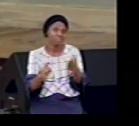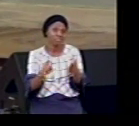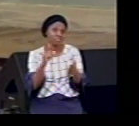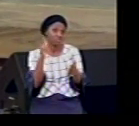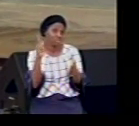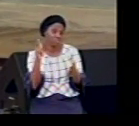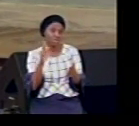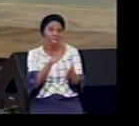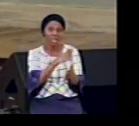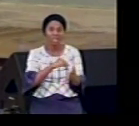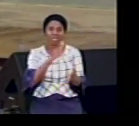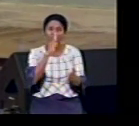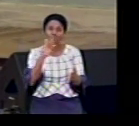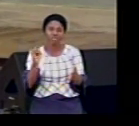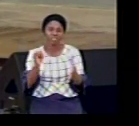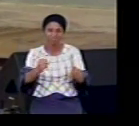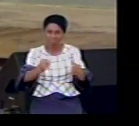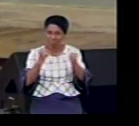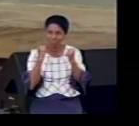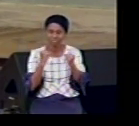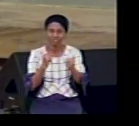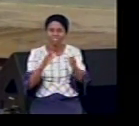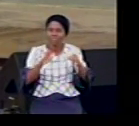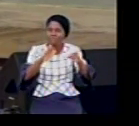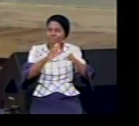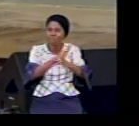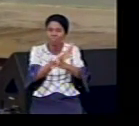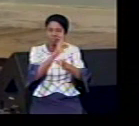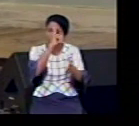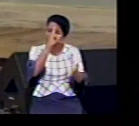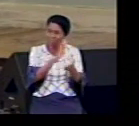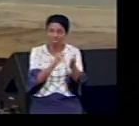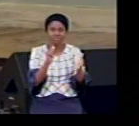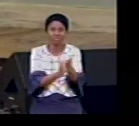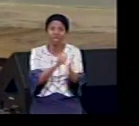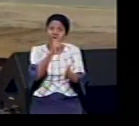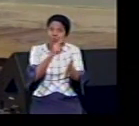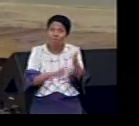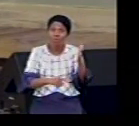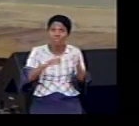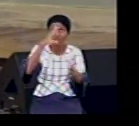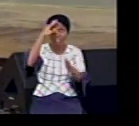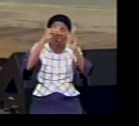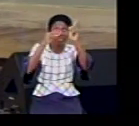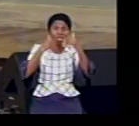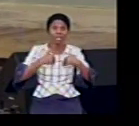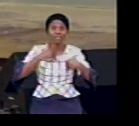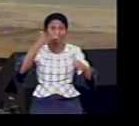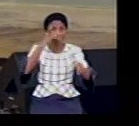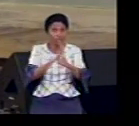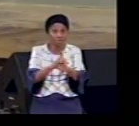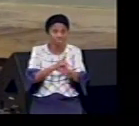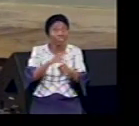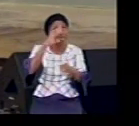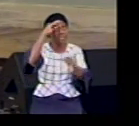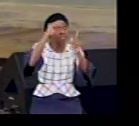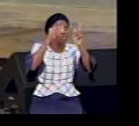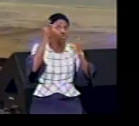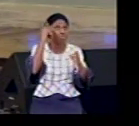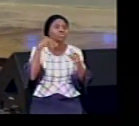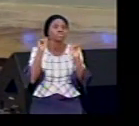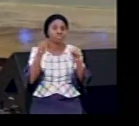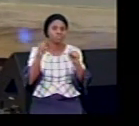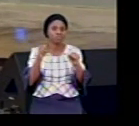fully persuaded that what he had promised, he was able also to